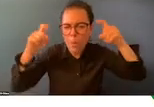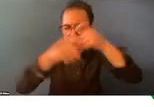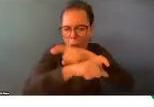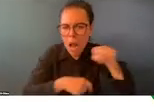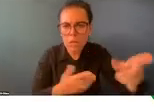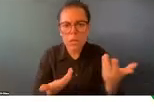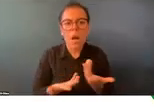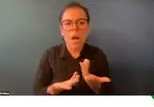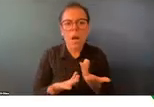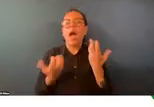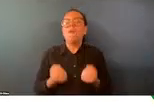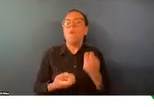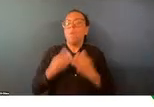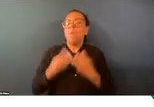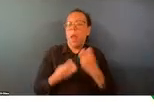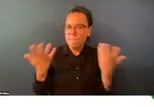income.